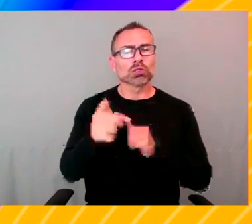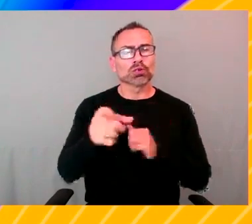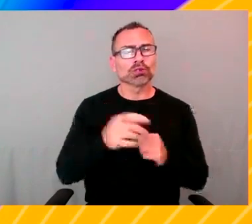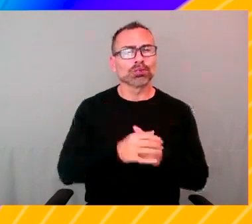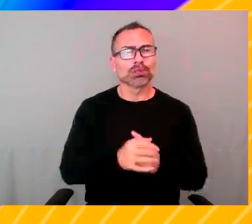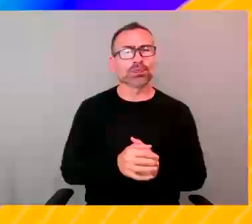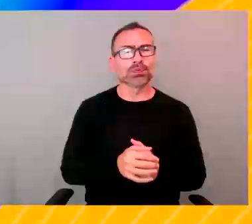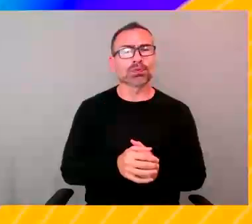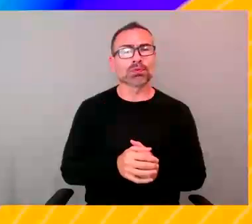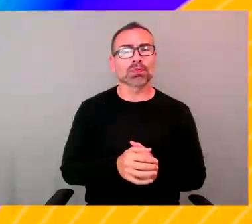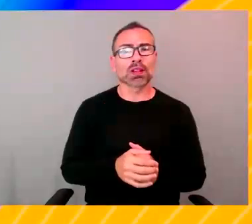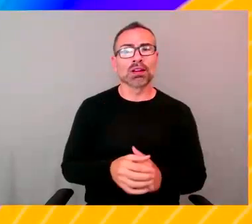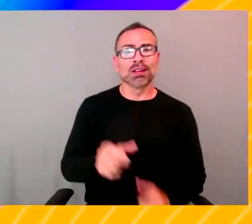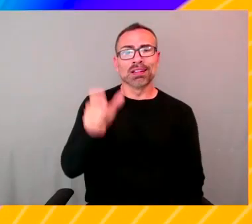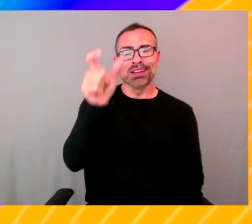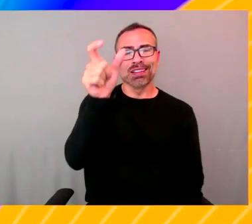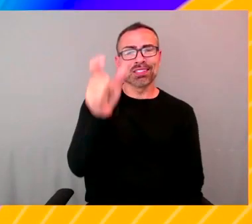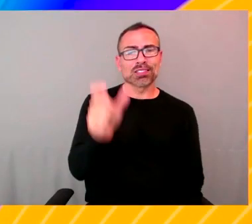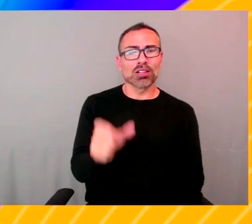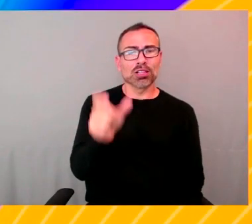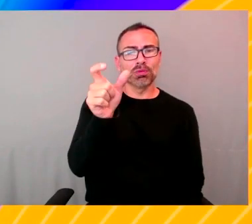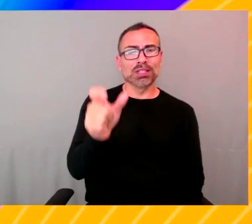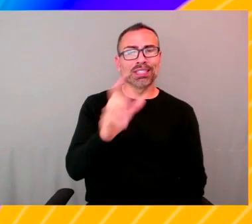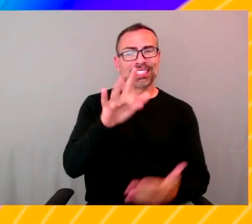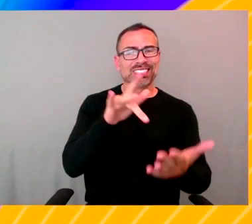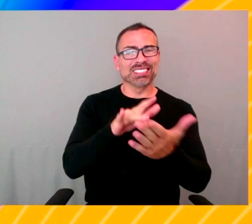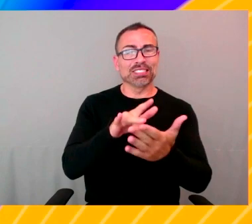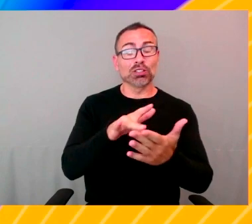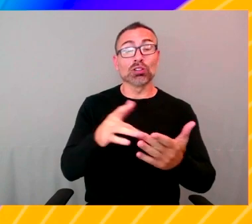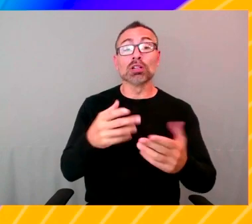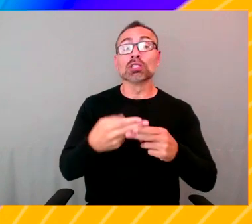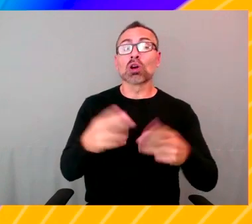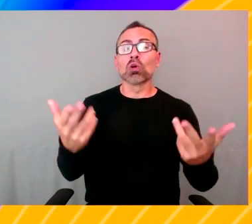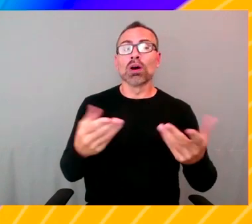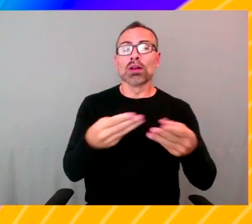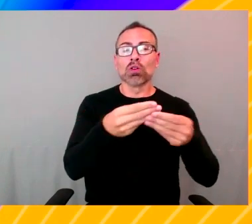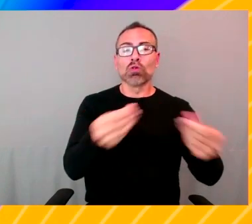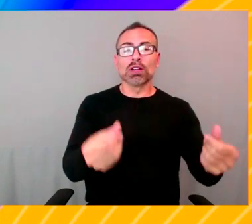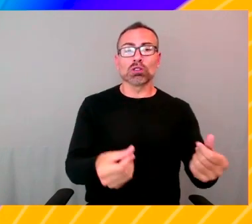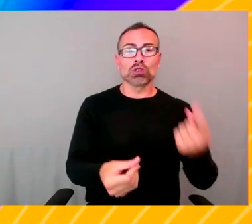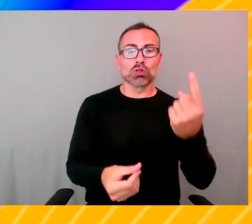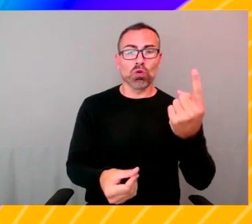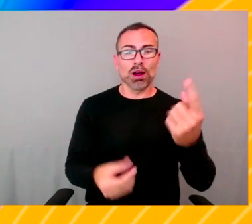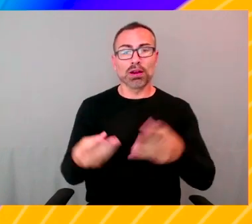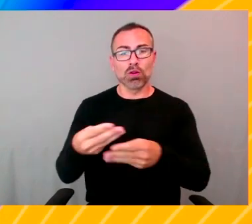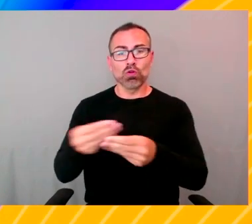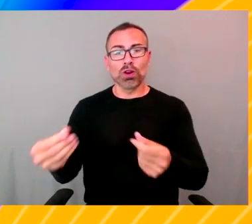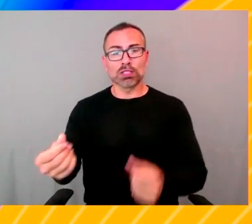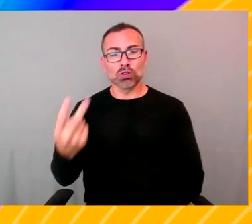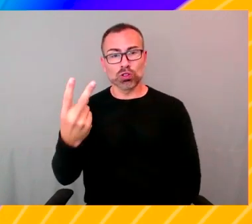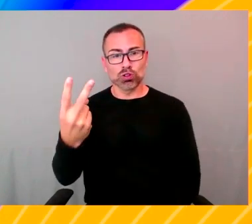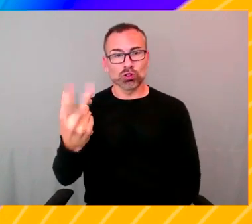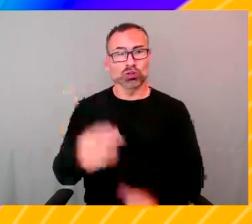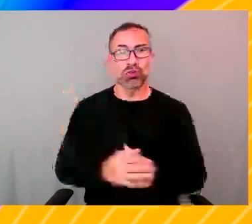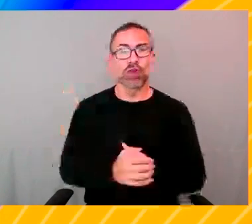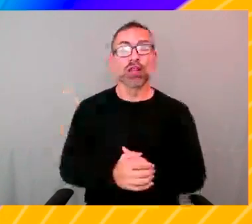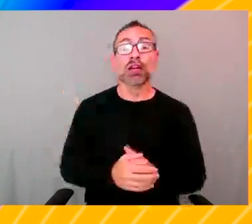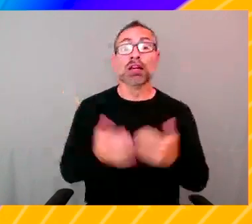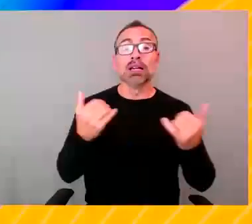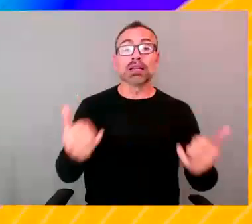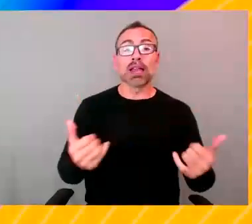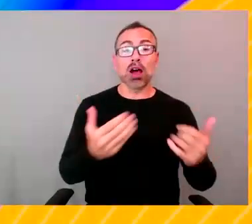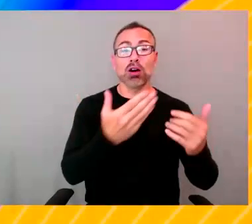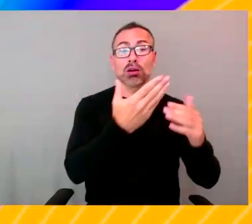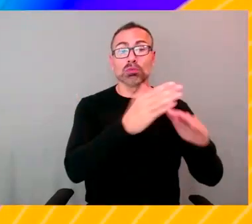this column in the center, resolution 1 and resolution 2. And finally, I'm sorting the data set on the